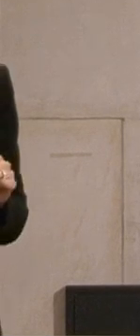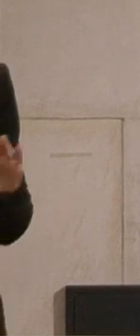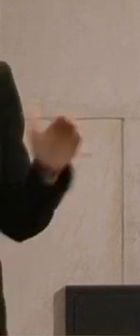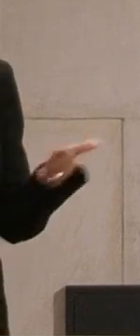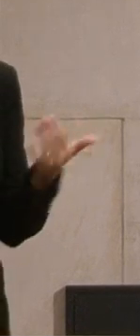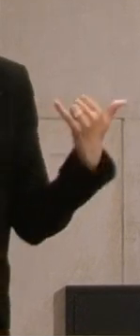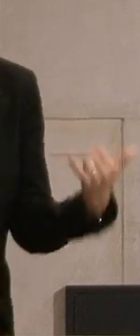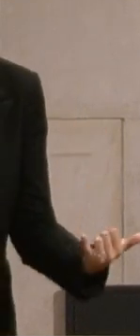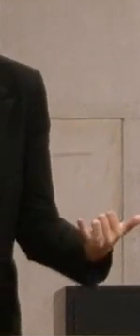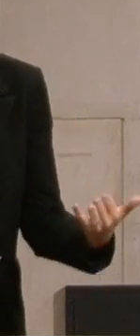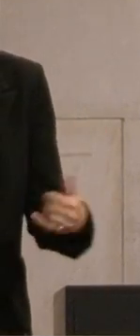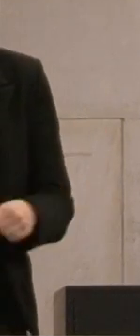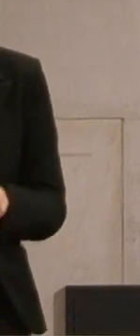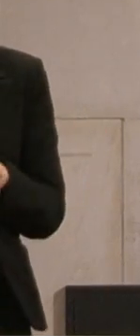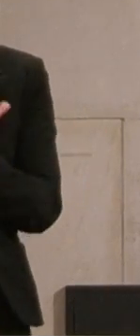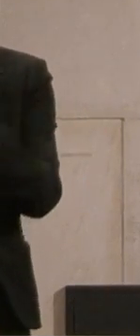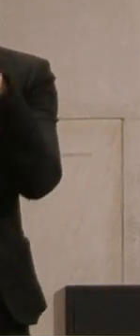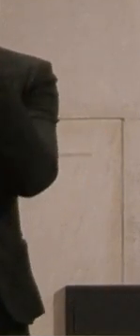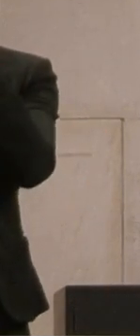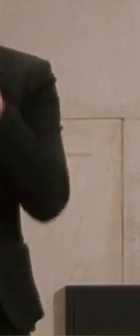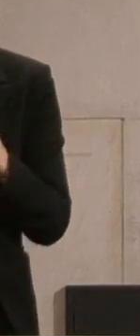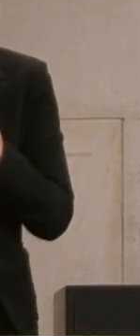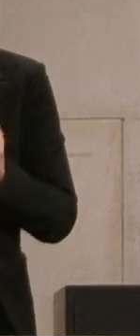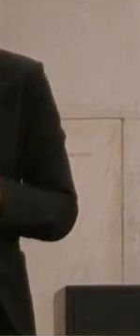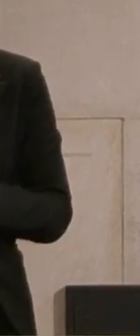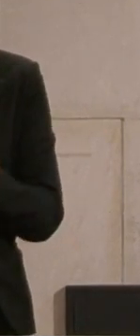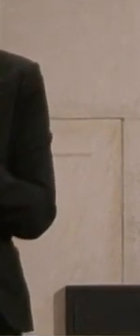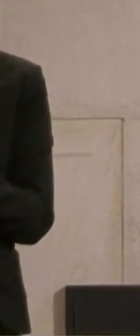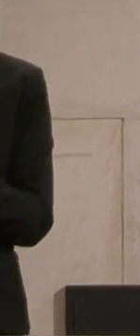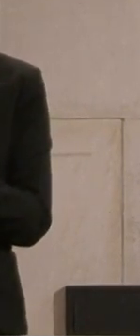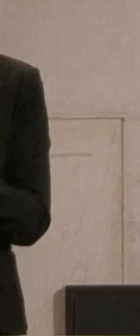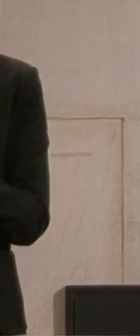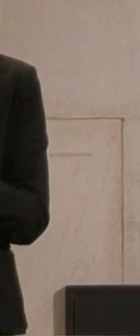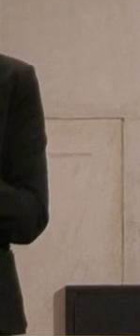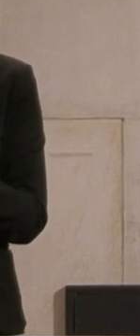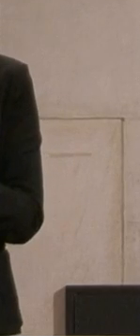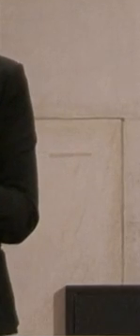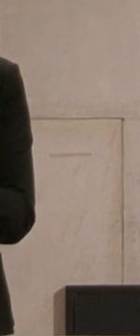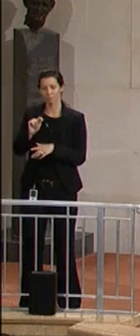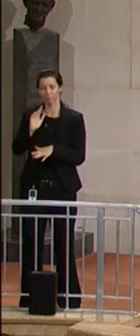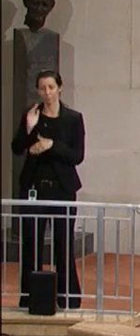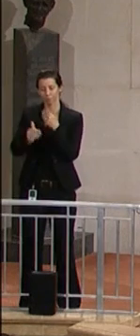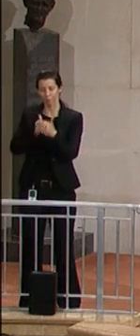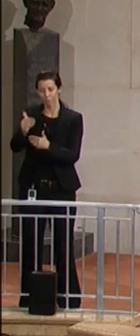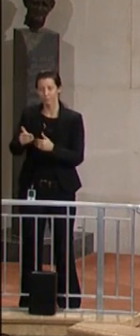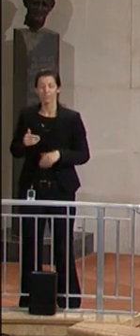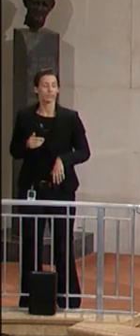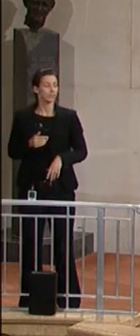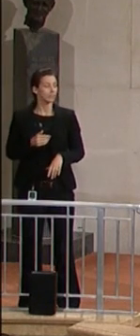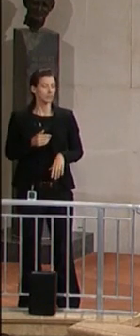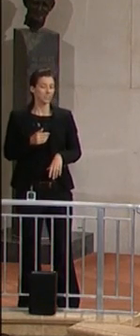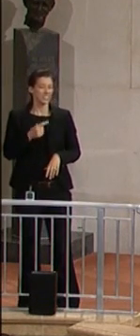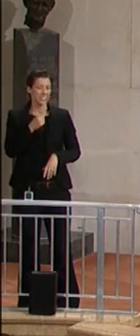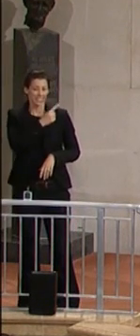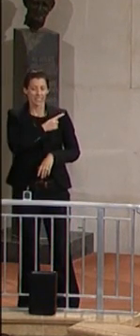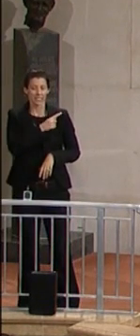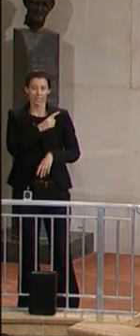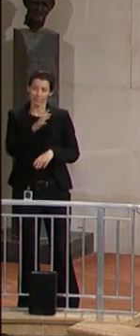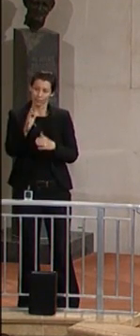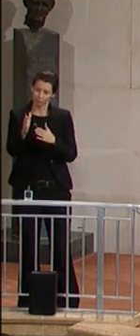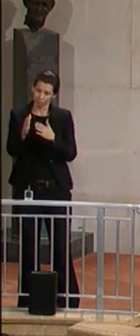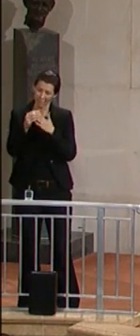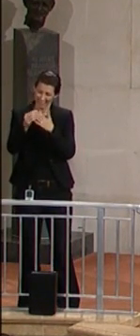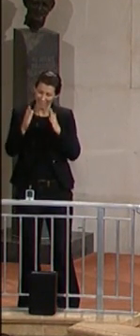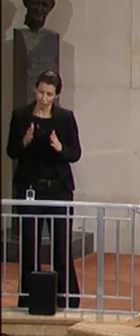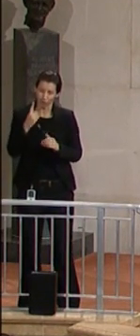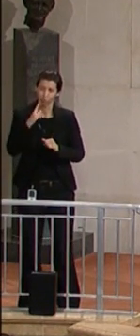now, a true leader in the LGBT movement, a champion in the cause of civil rights.